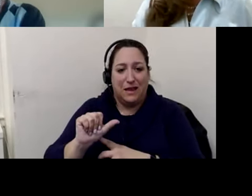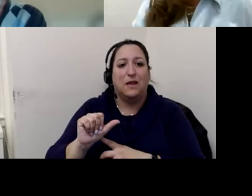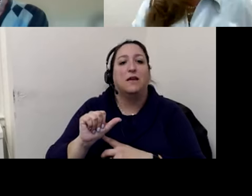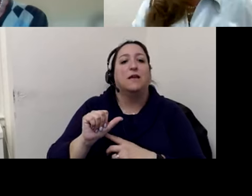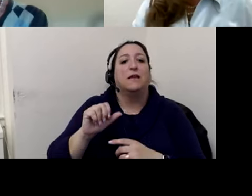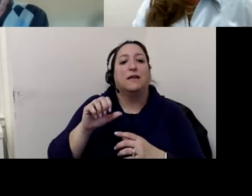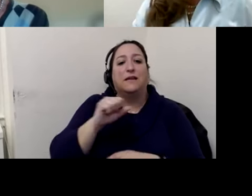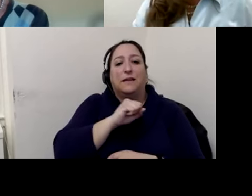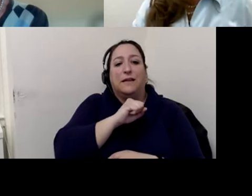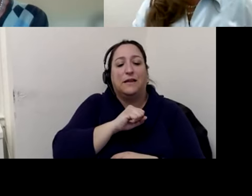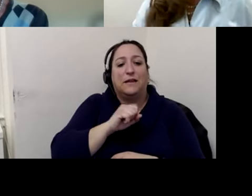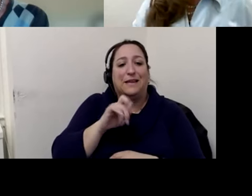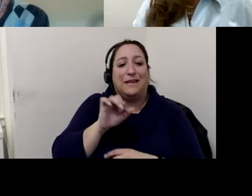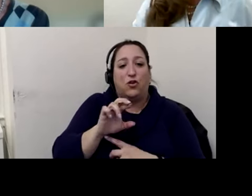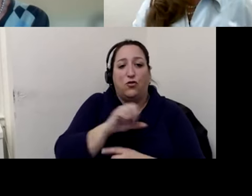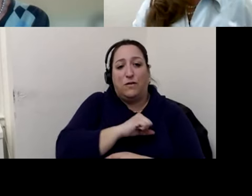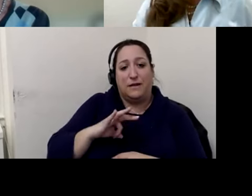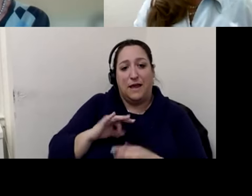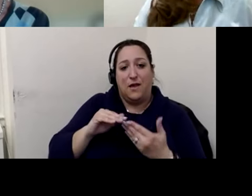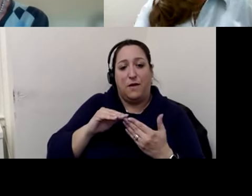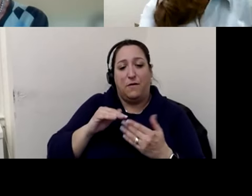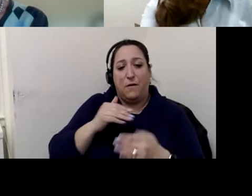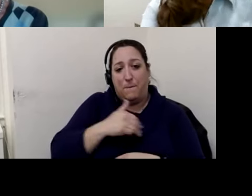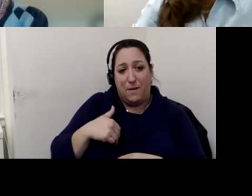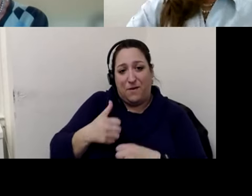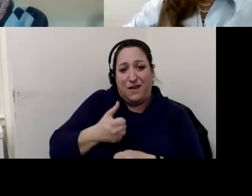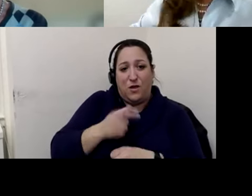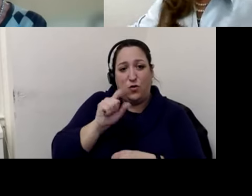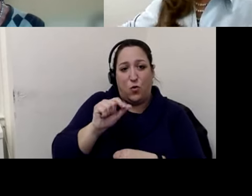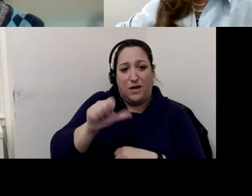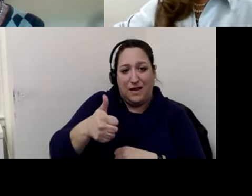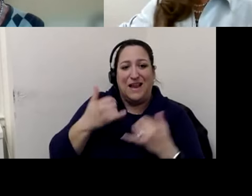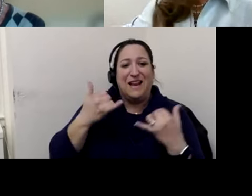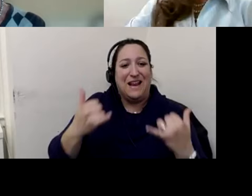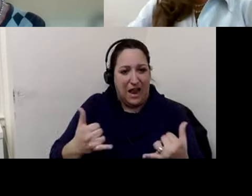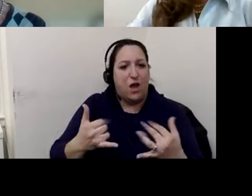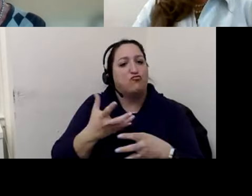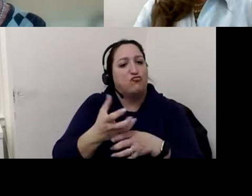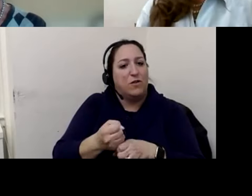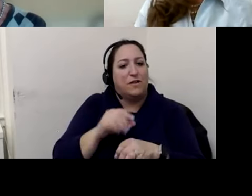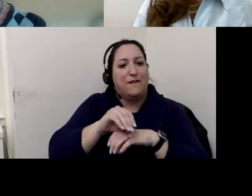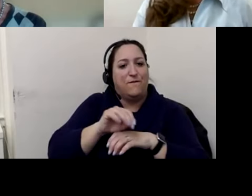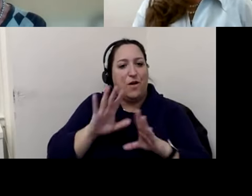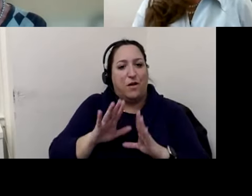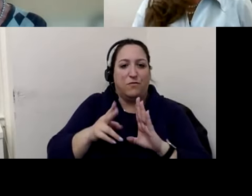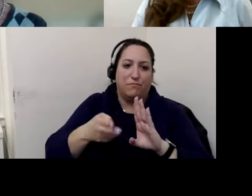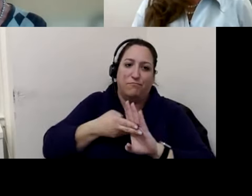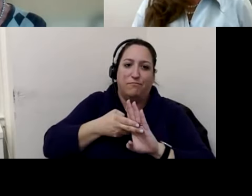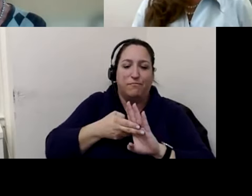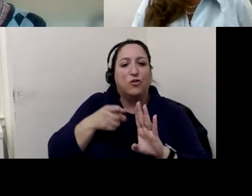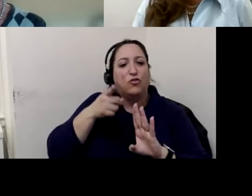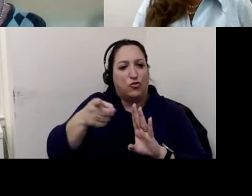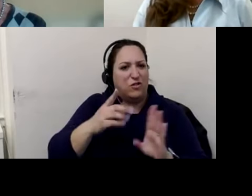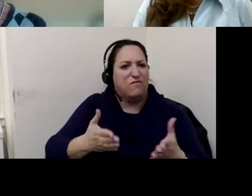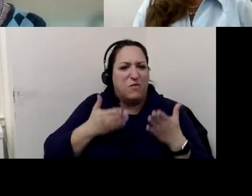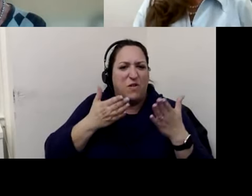a senior staff member in 2010, and now serves as a trusted advisor. She has provided